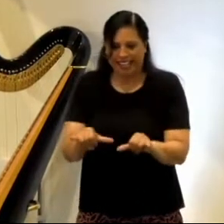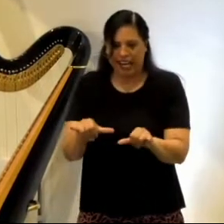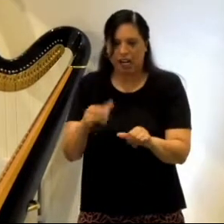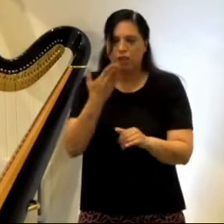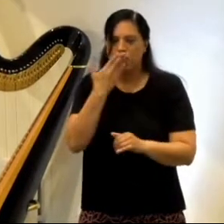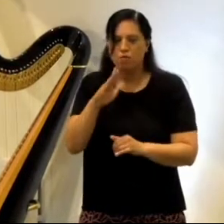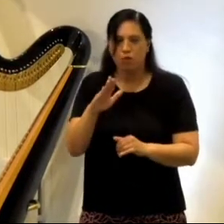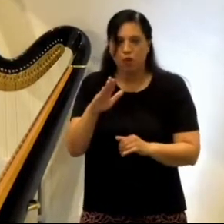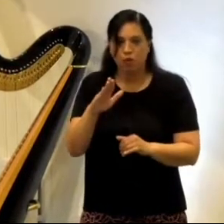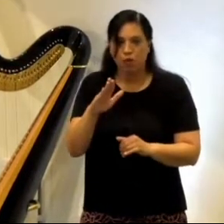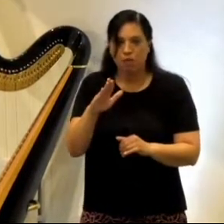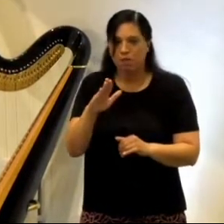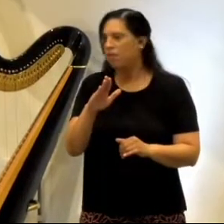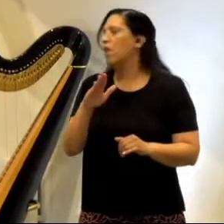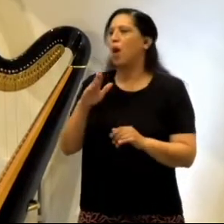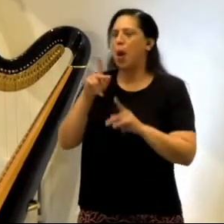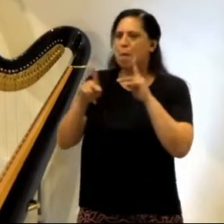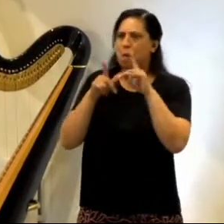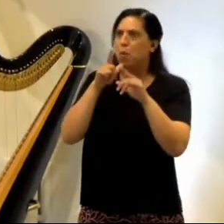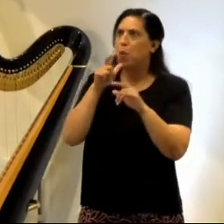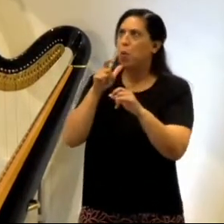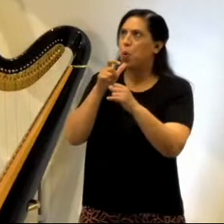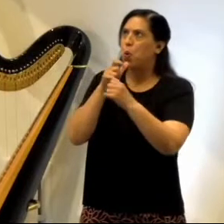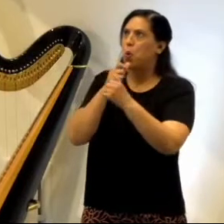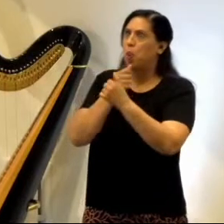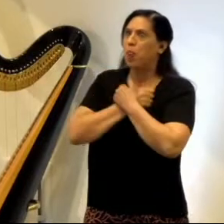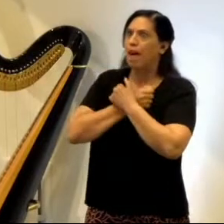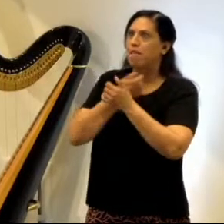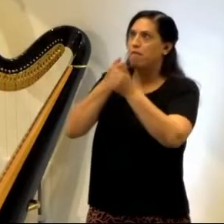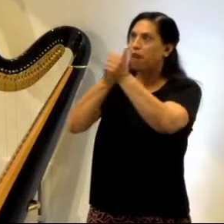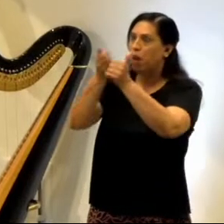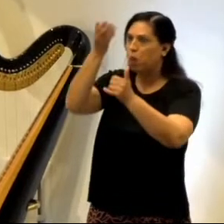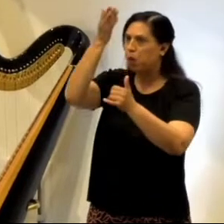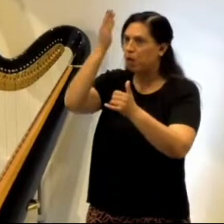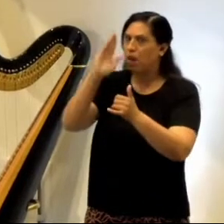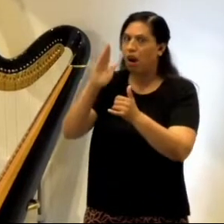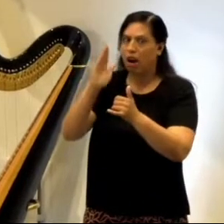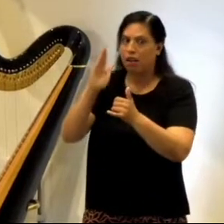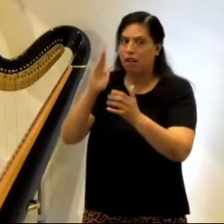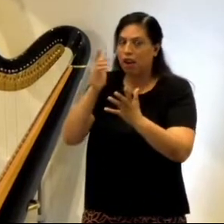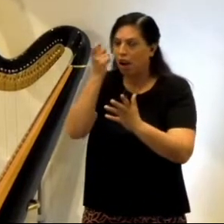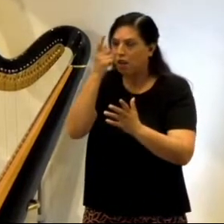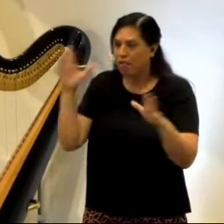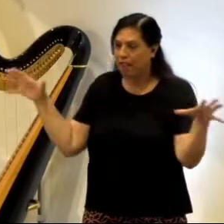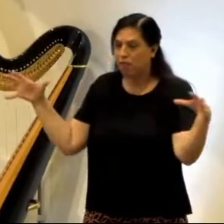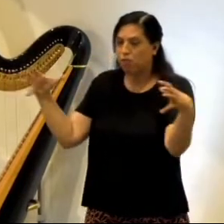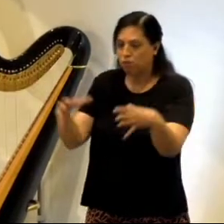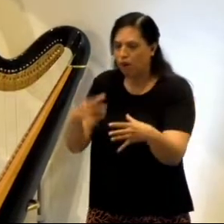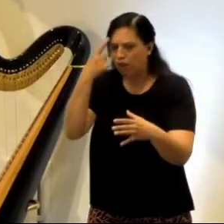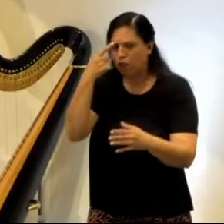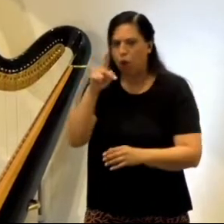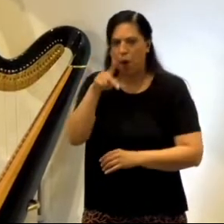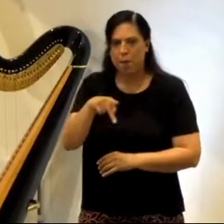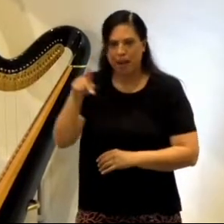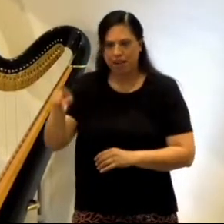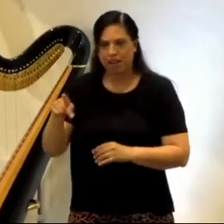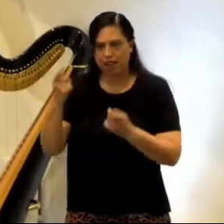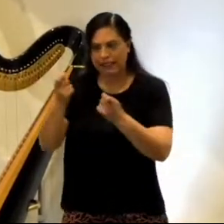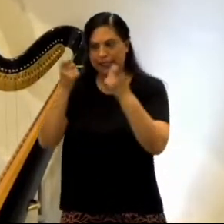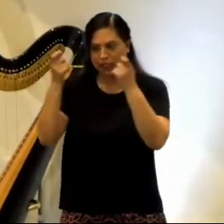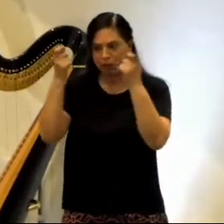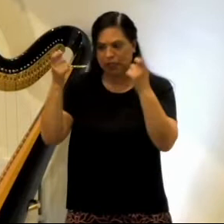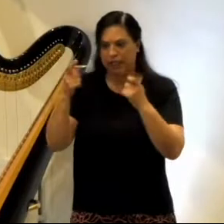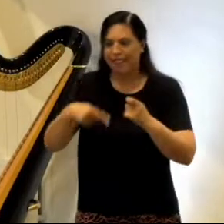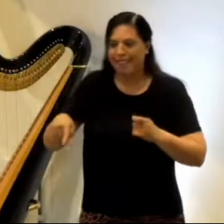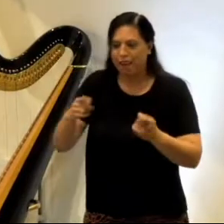told that God-fearing Jews had gathered from every part of the world for Jerusalem. They had gathered for the Pentecost celebration so